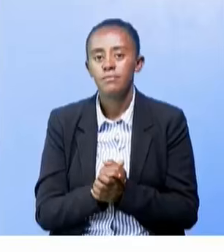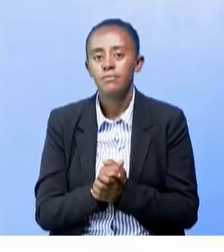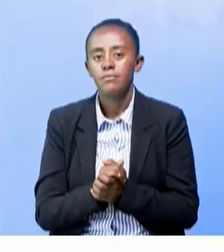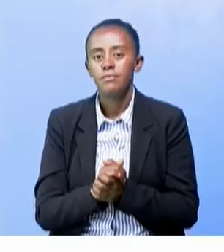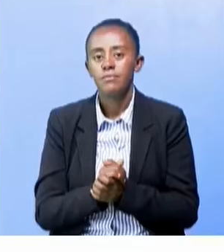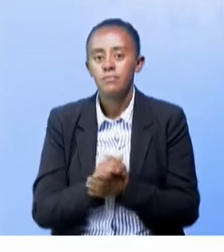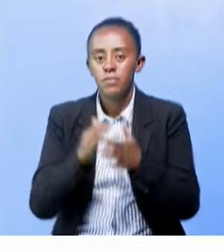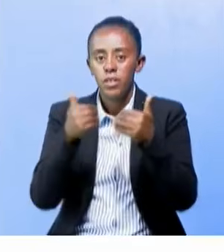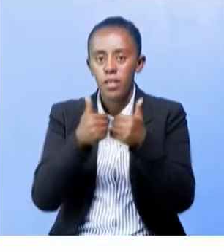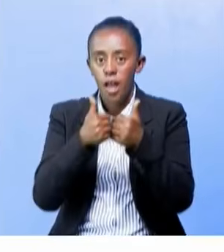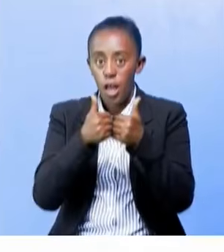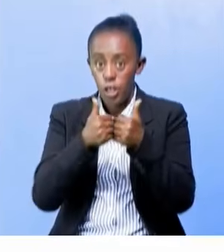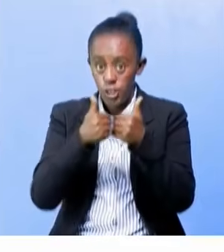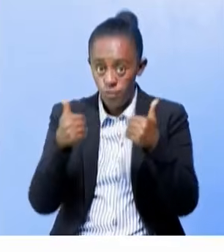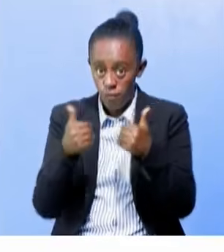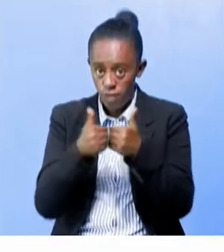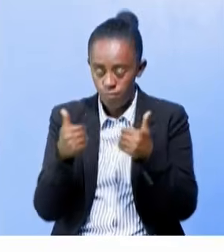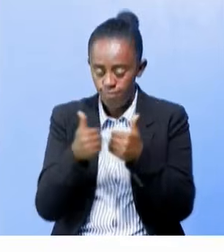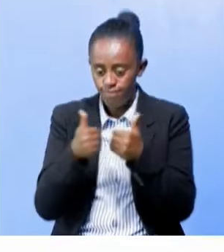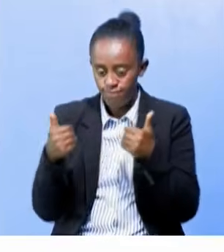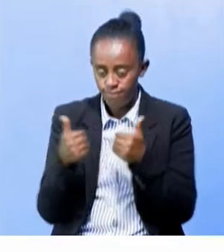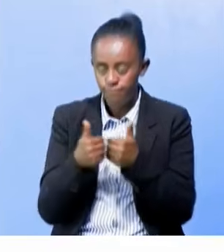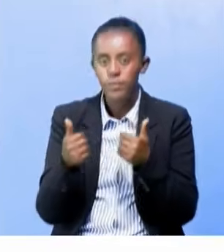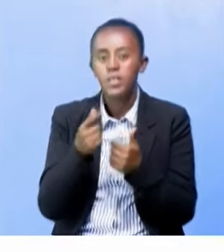the cause